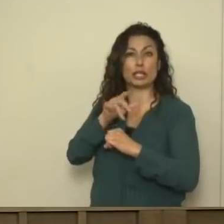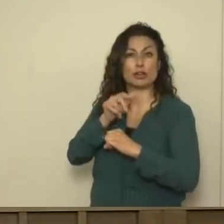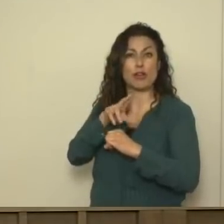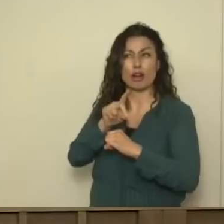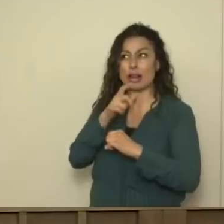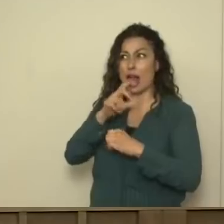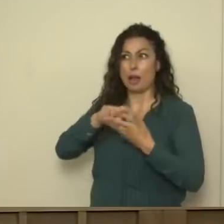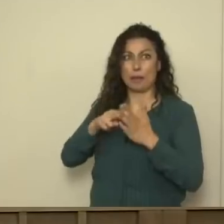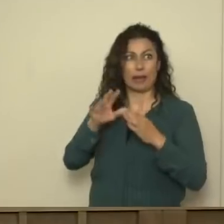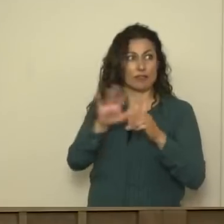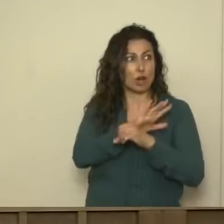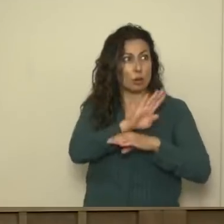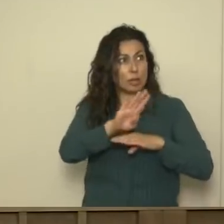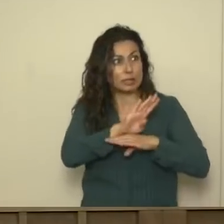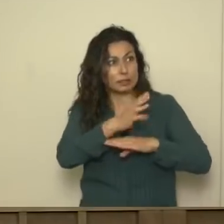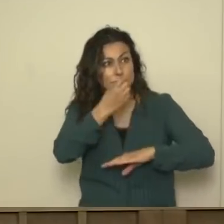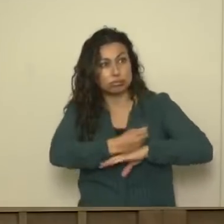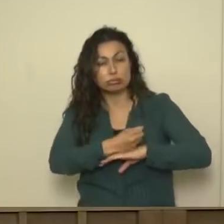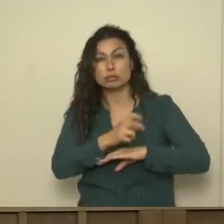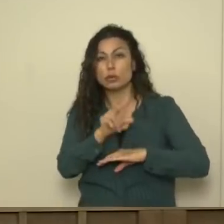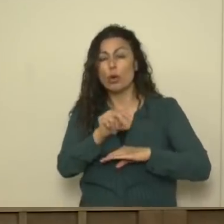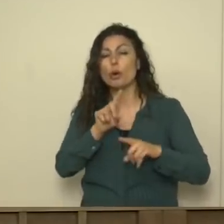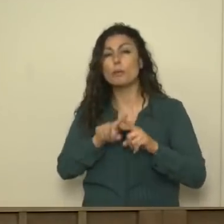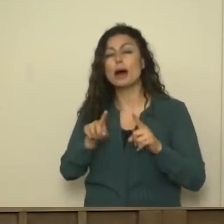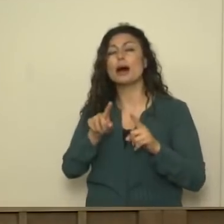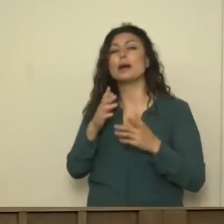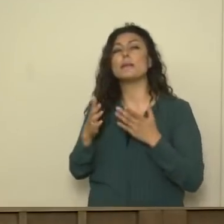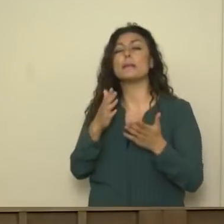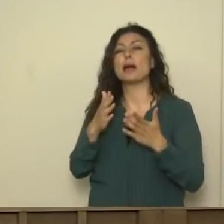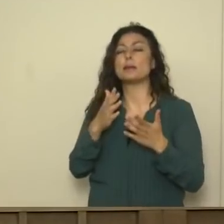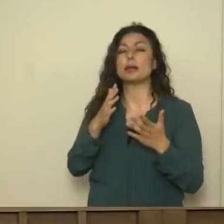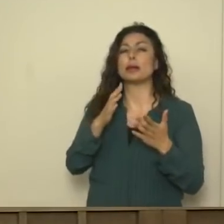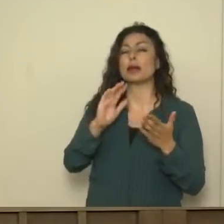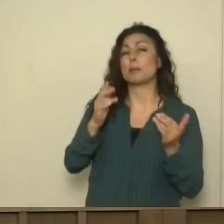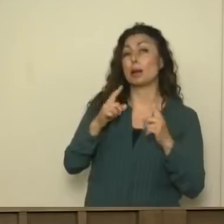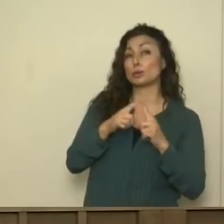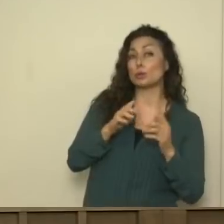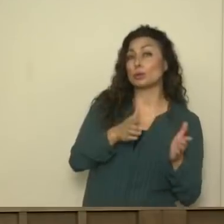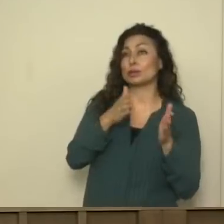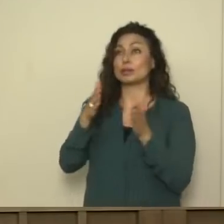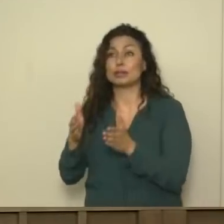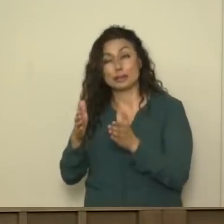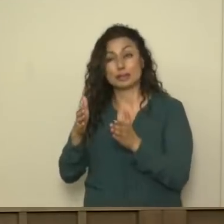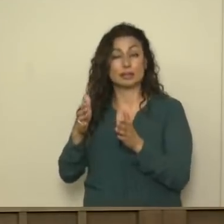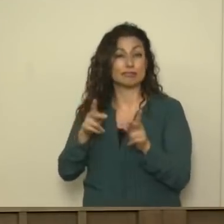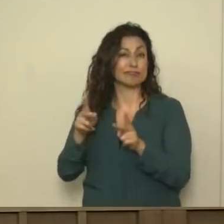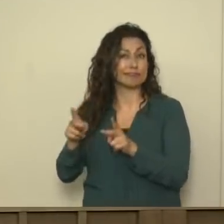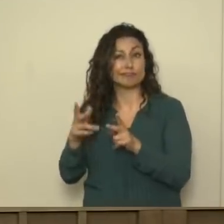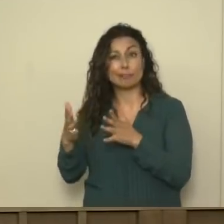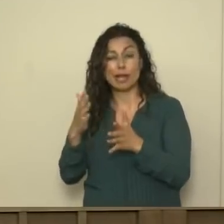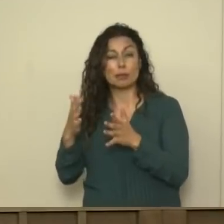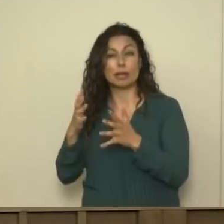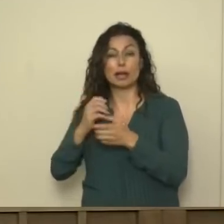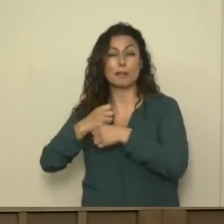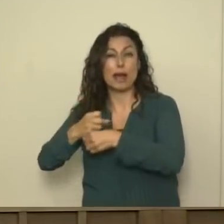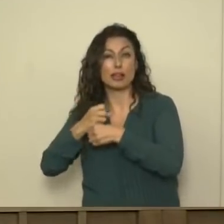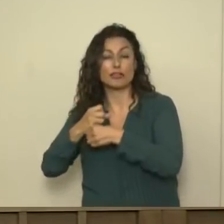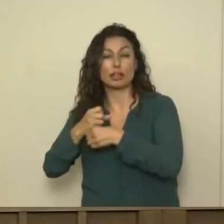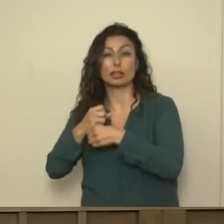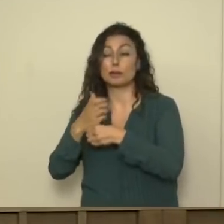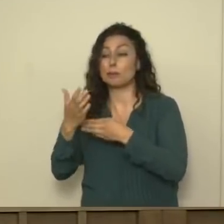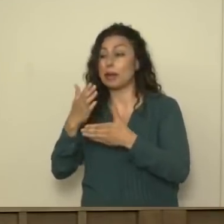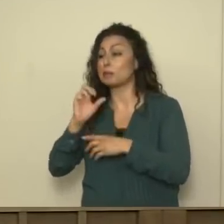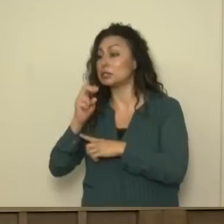of your business, just as if the positive employee is in a manufacturing part of your business, your shipping and accounting may